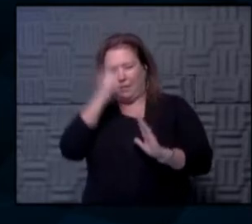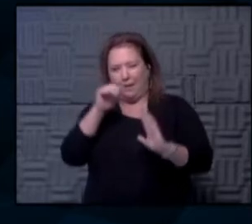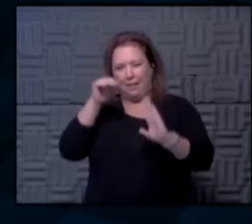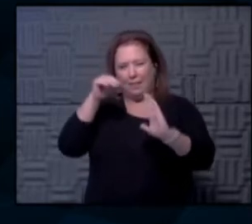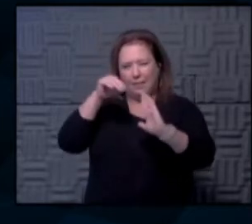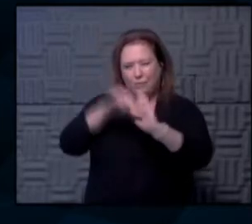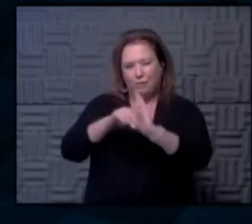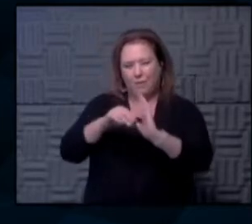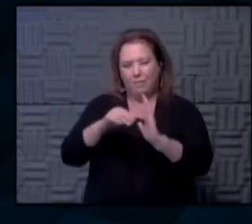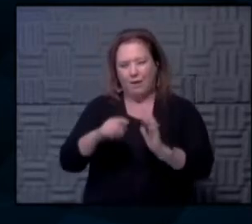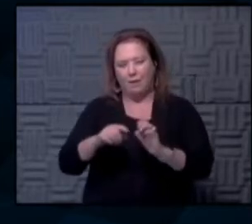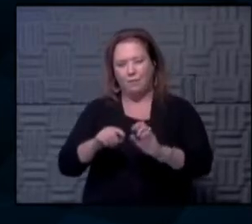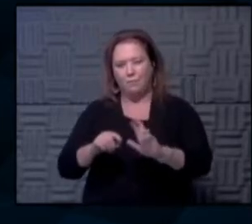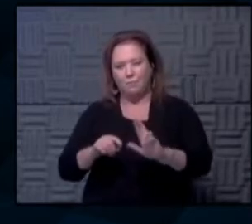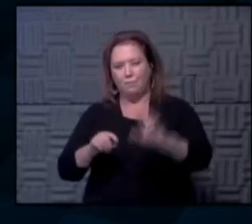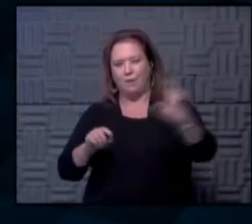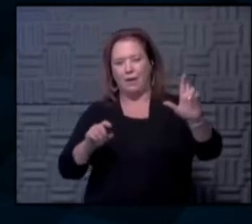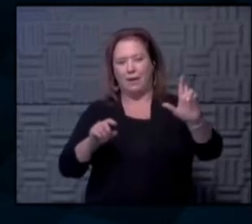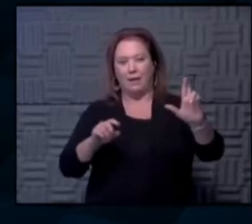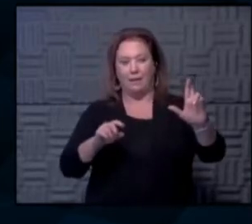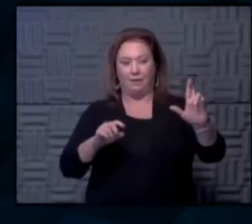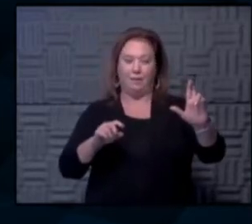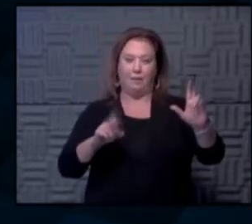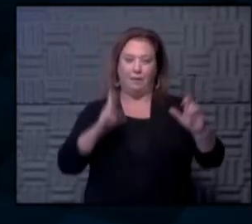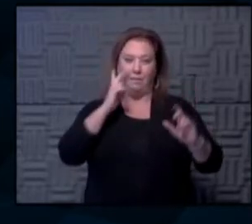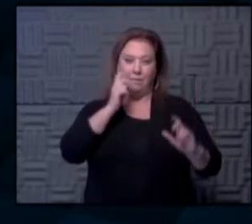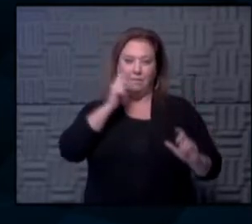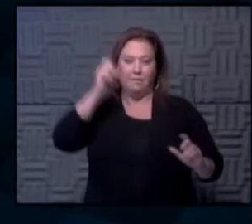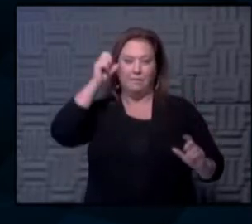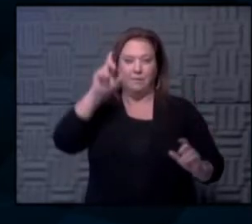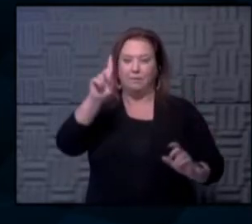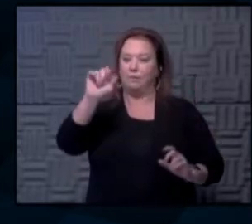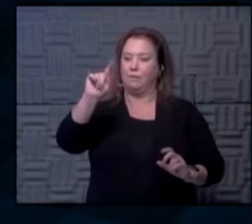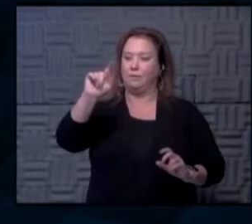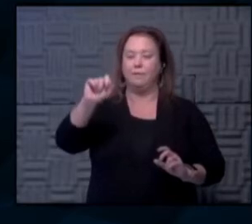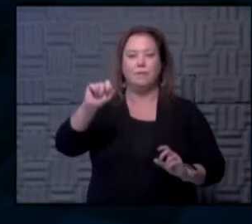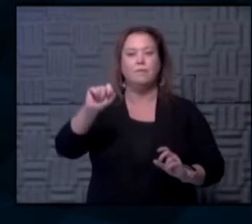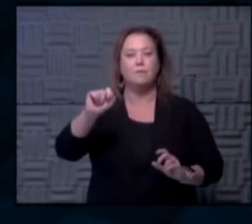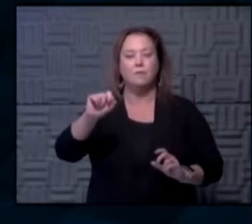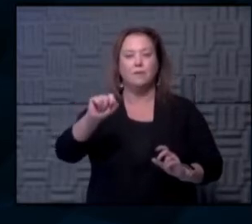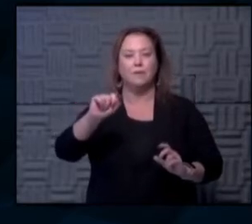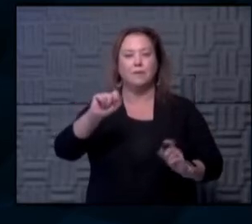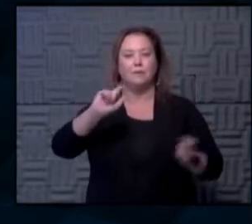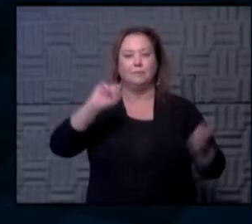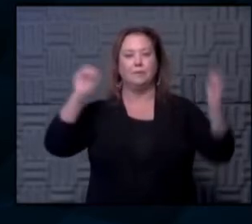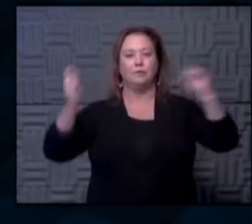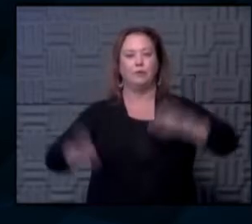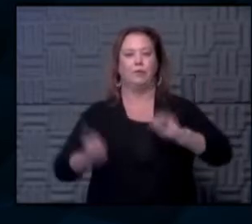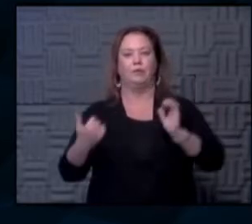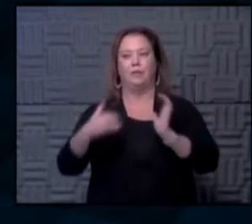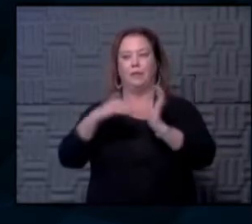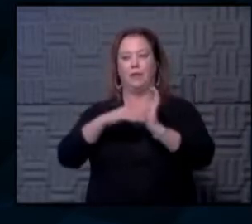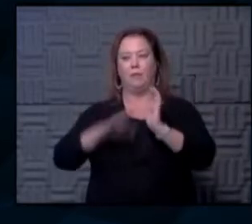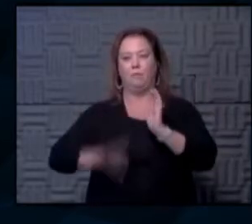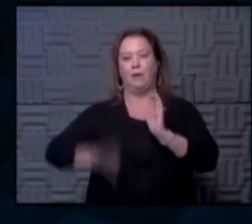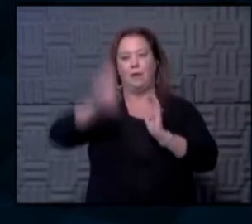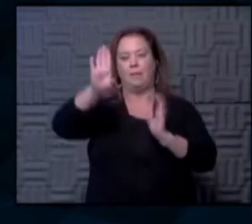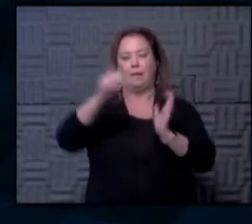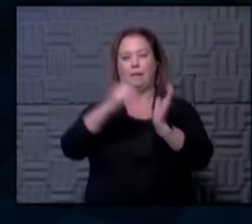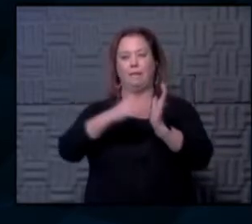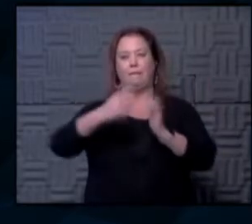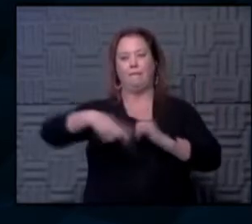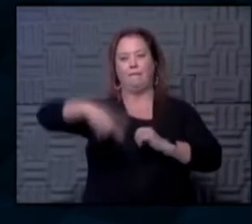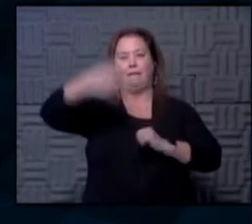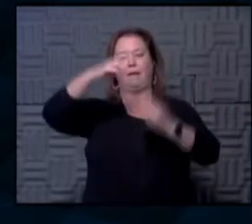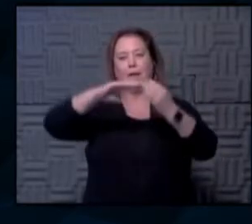you can see at the very far right, if we saw a version of this with yesterday's data, would show that this turned right back up, the highest number of